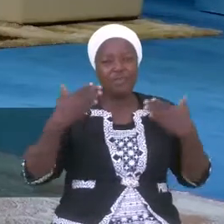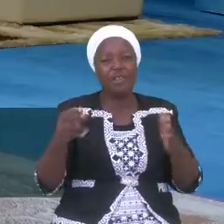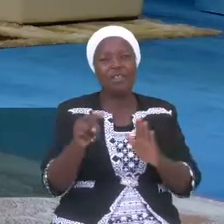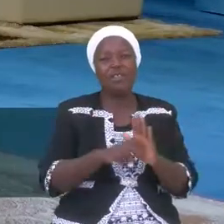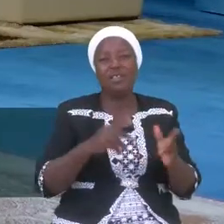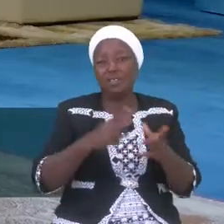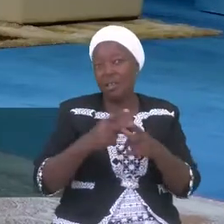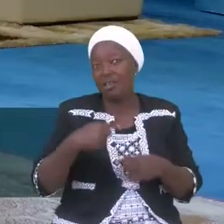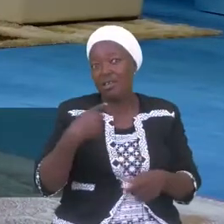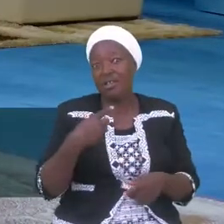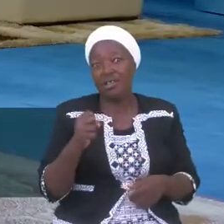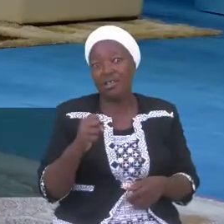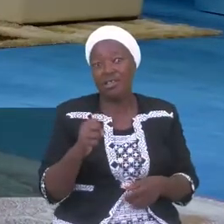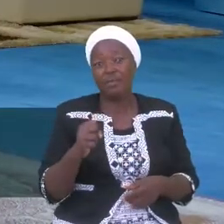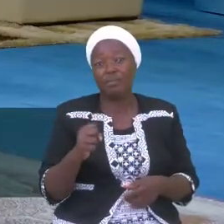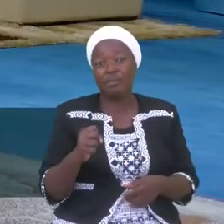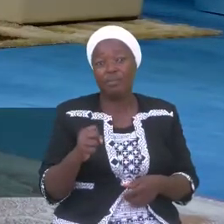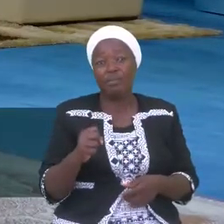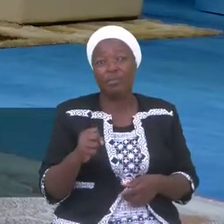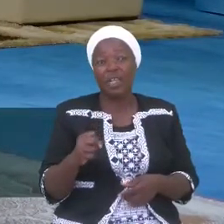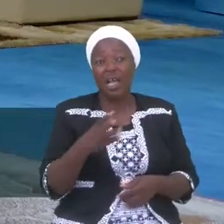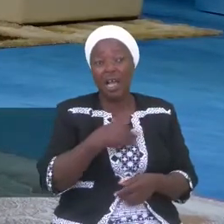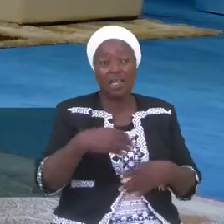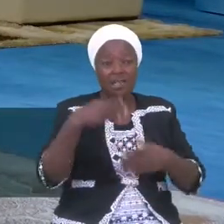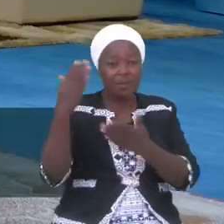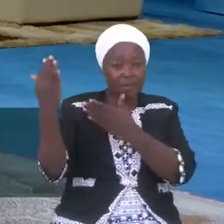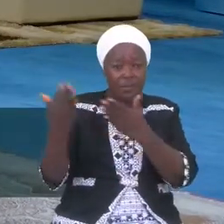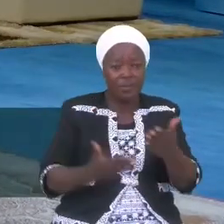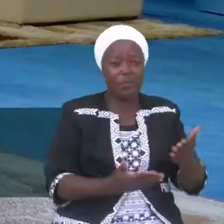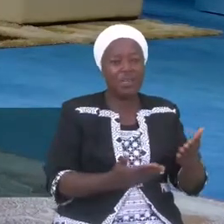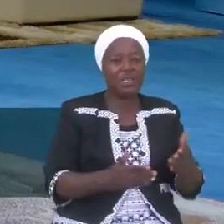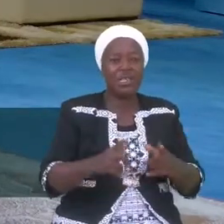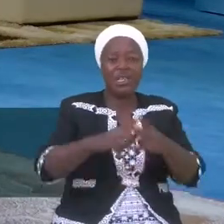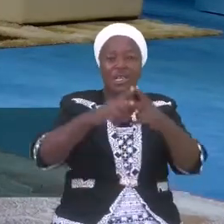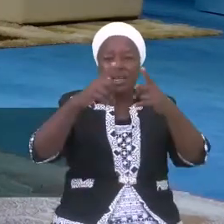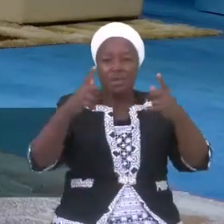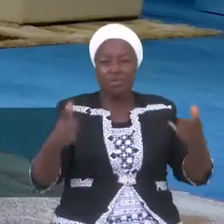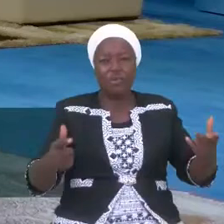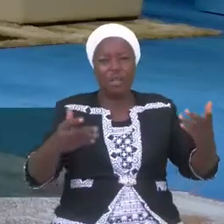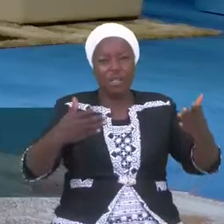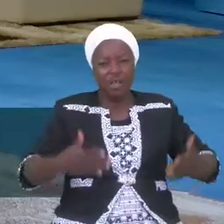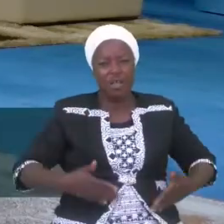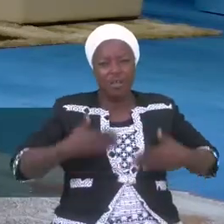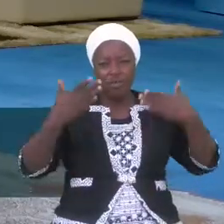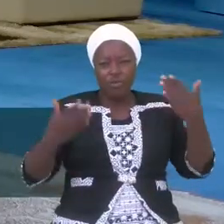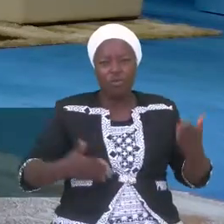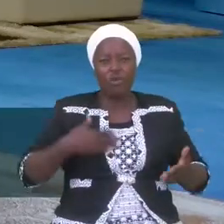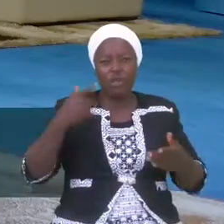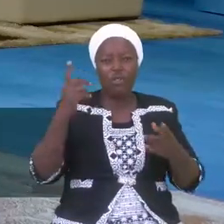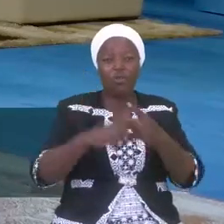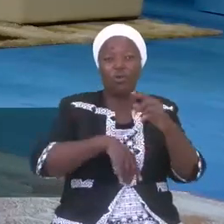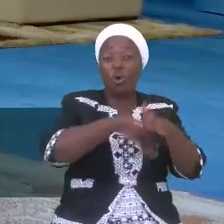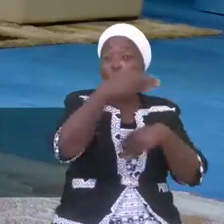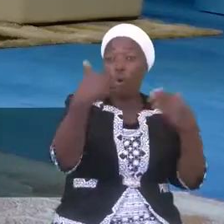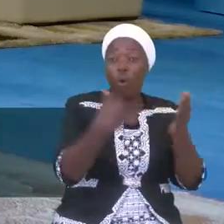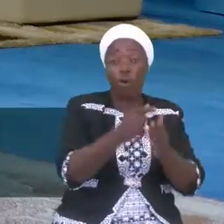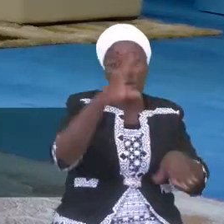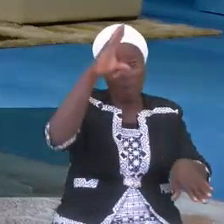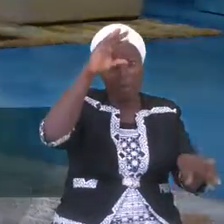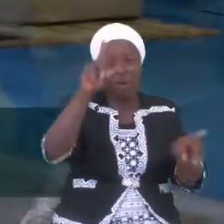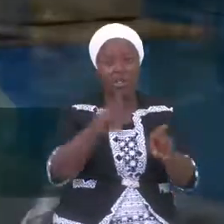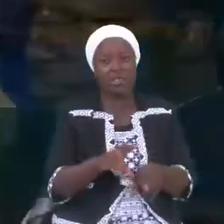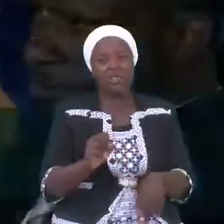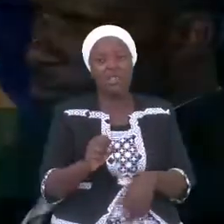it says, and they cause great joy unto all the brethren. The thing that brings